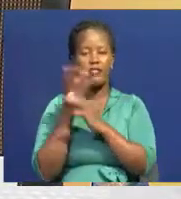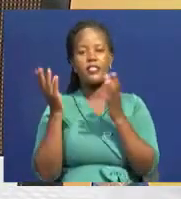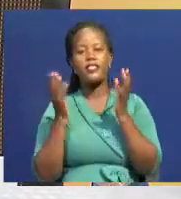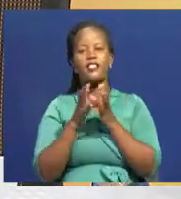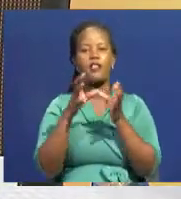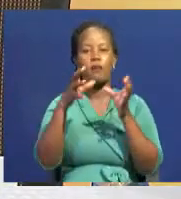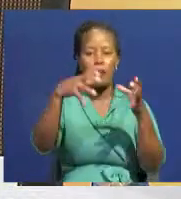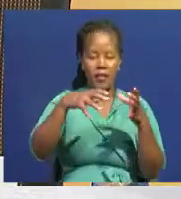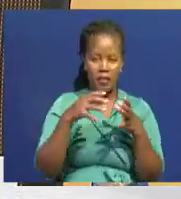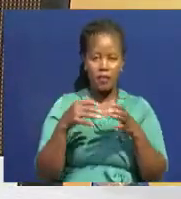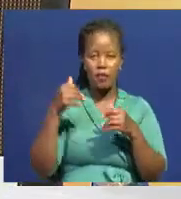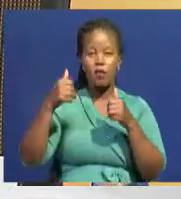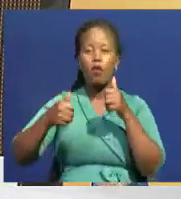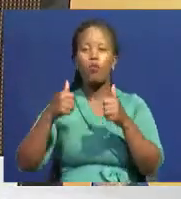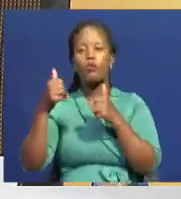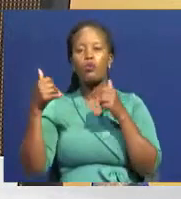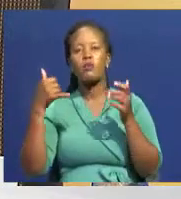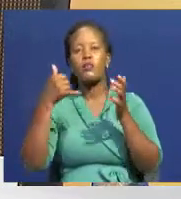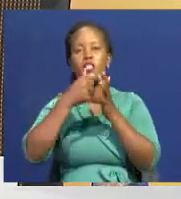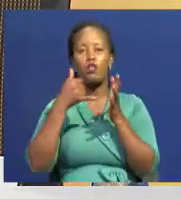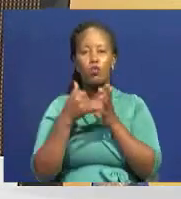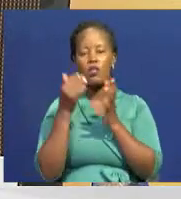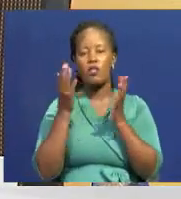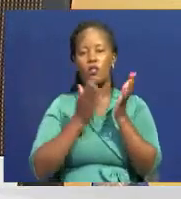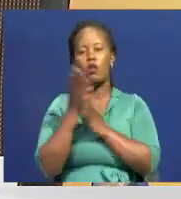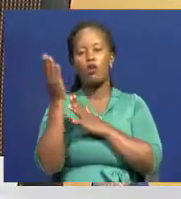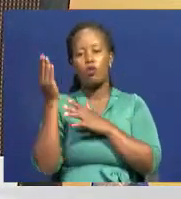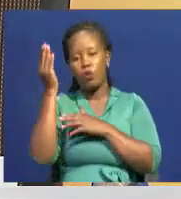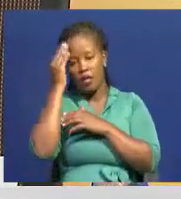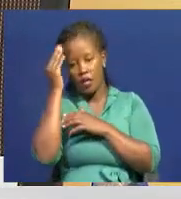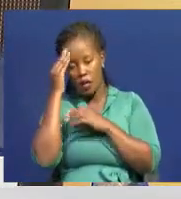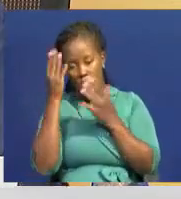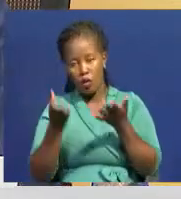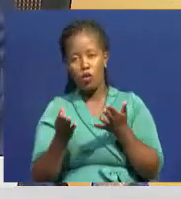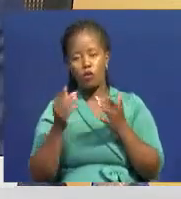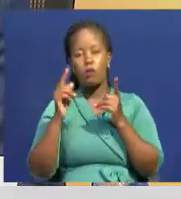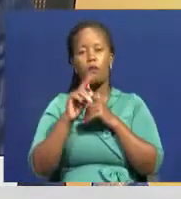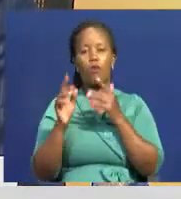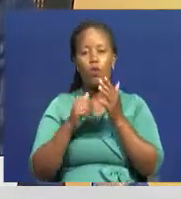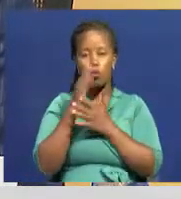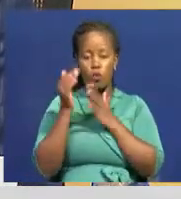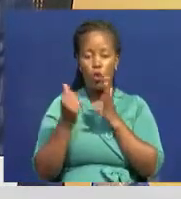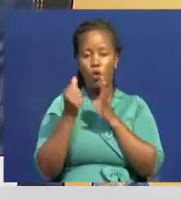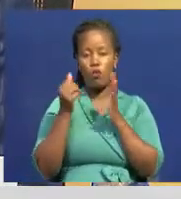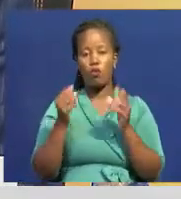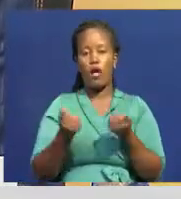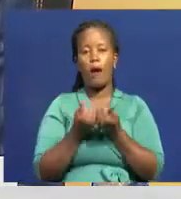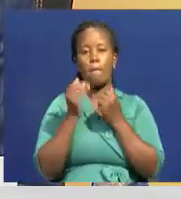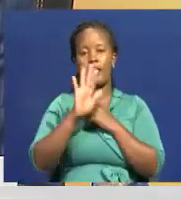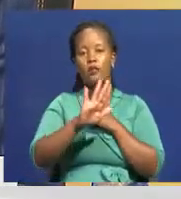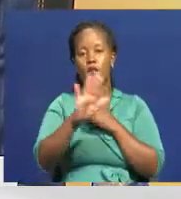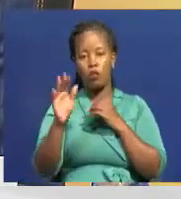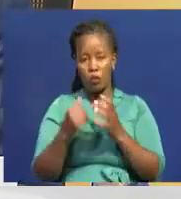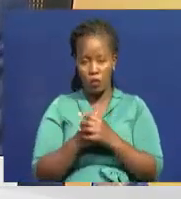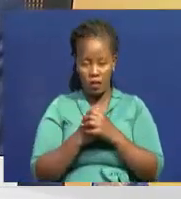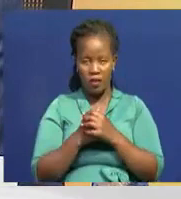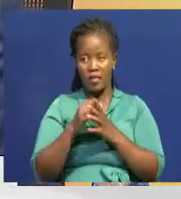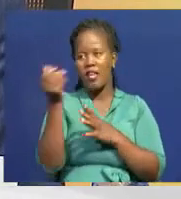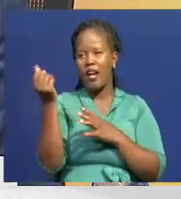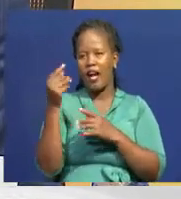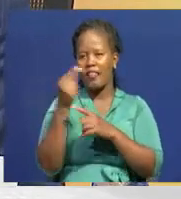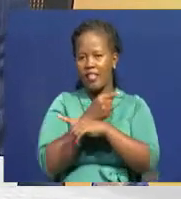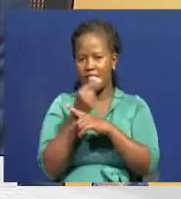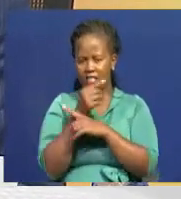accompanies, including the course content and the brief, will be sent to you. The one that lasts for 3 months, that